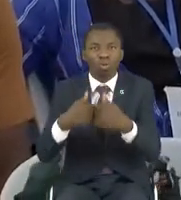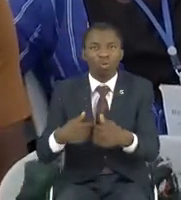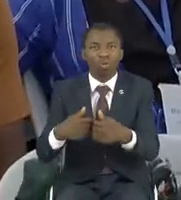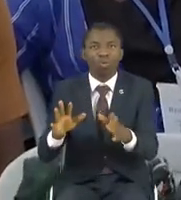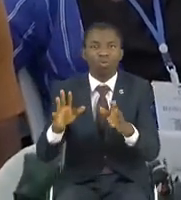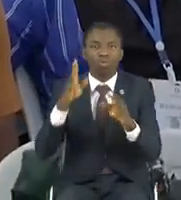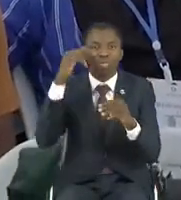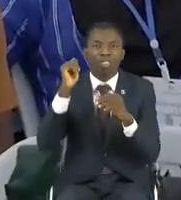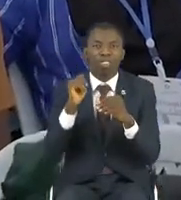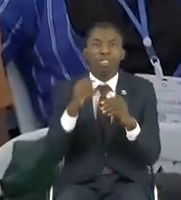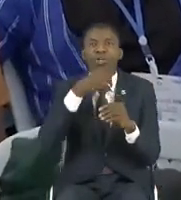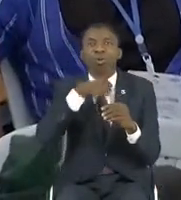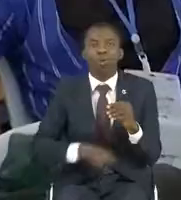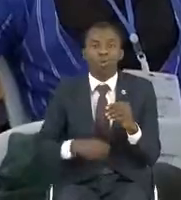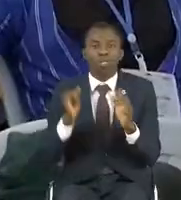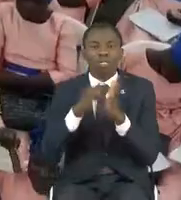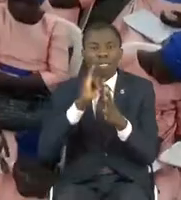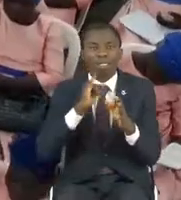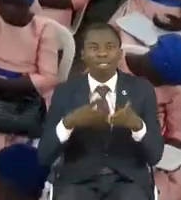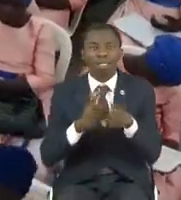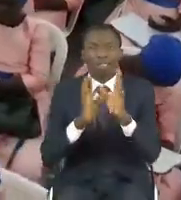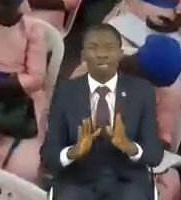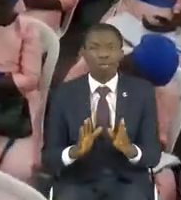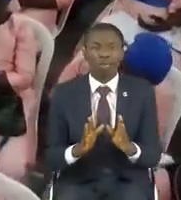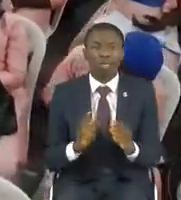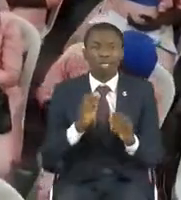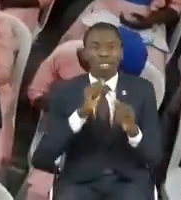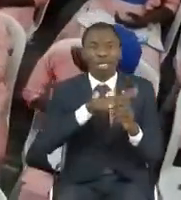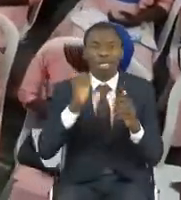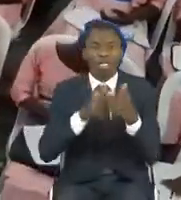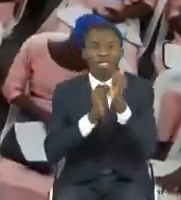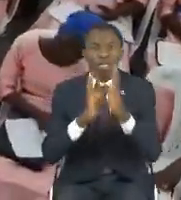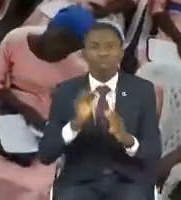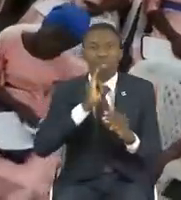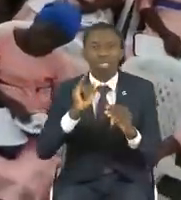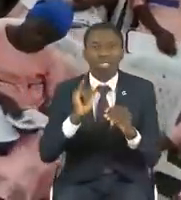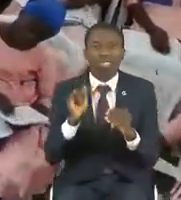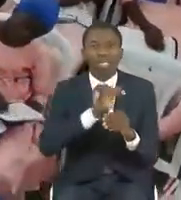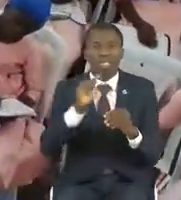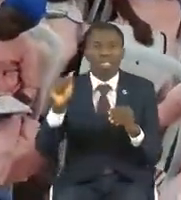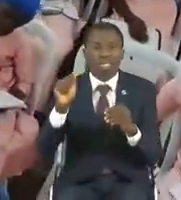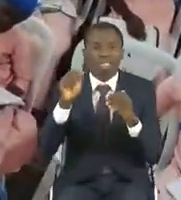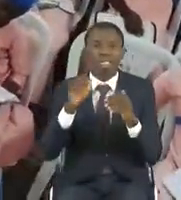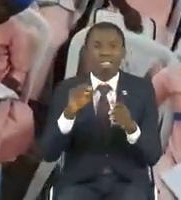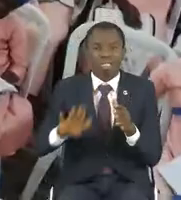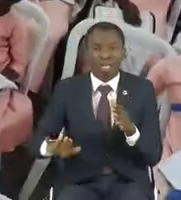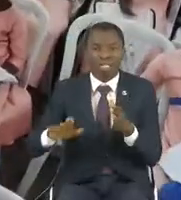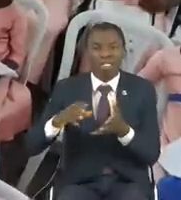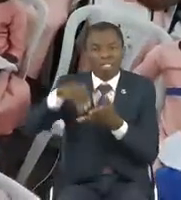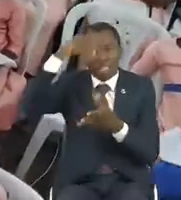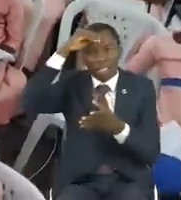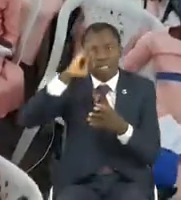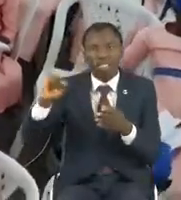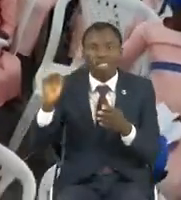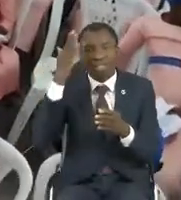a disciple. A disciple who remains in the kindergarten of knowledge all through his life,